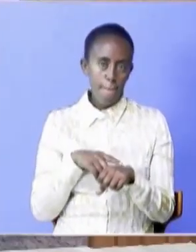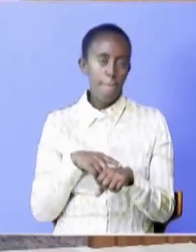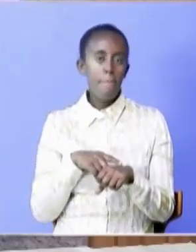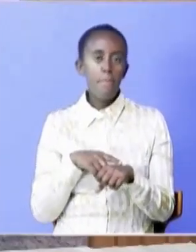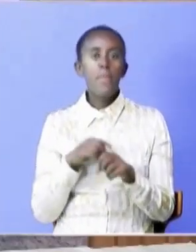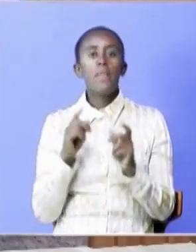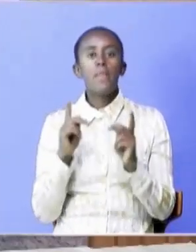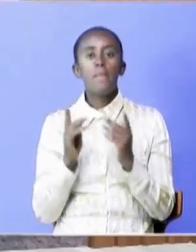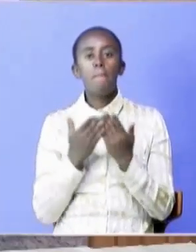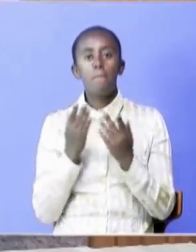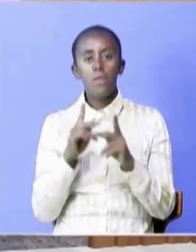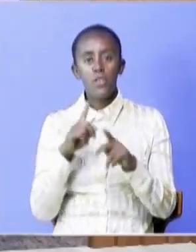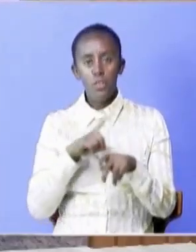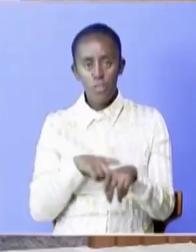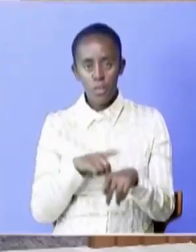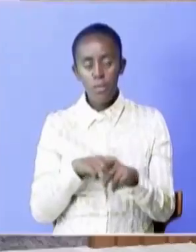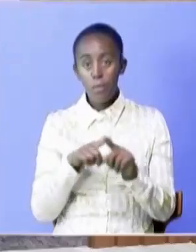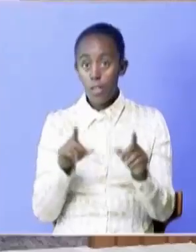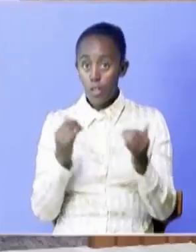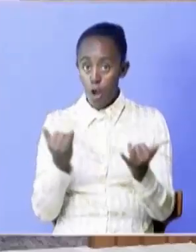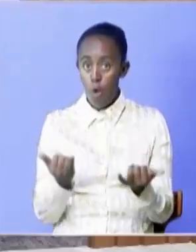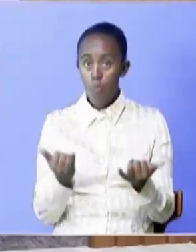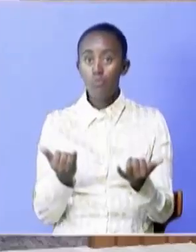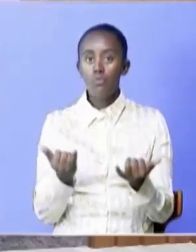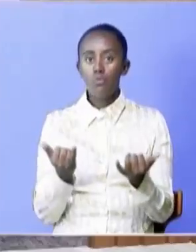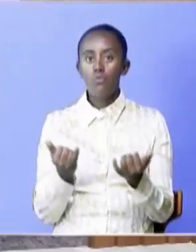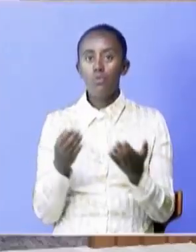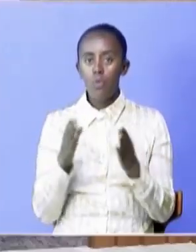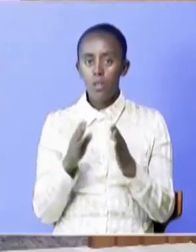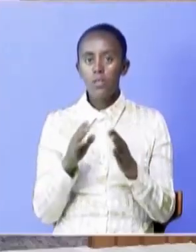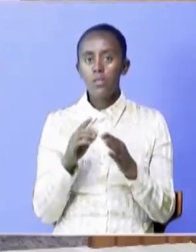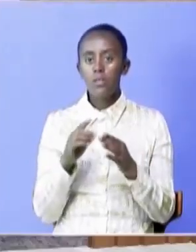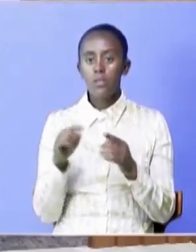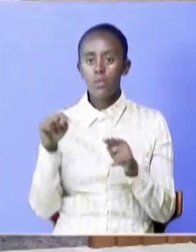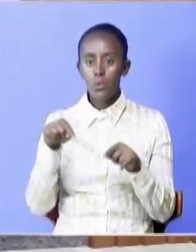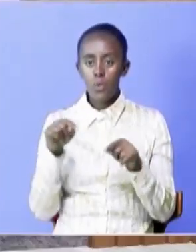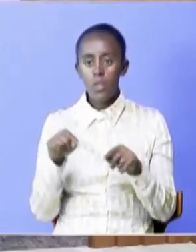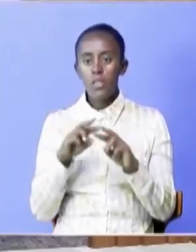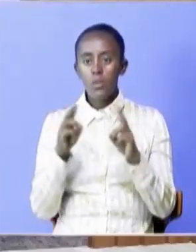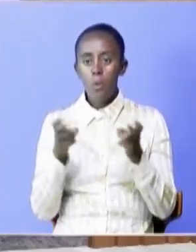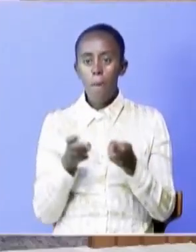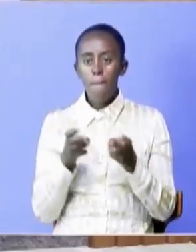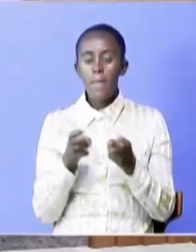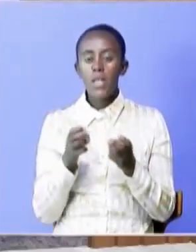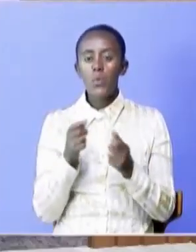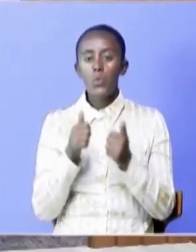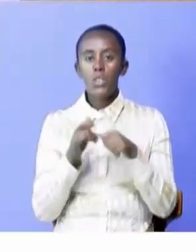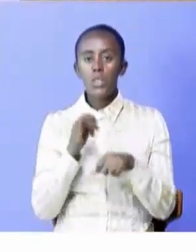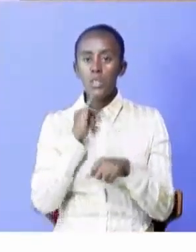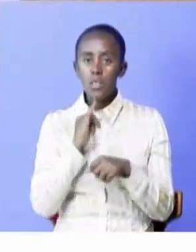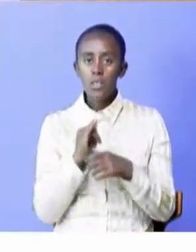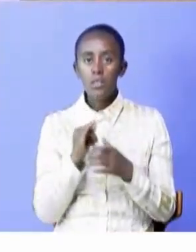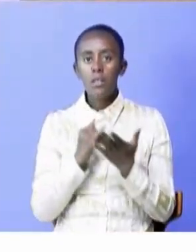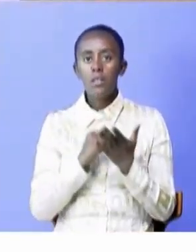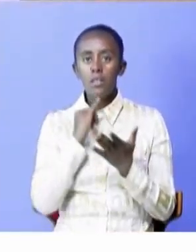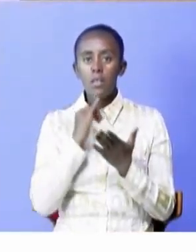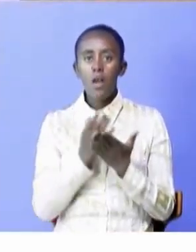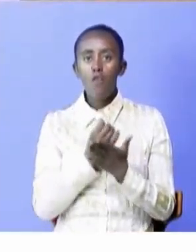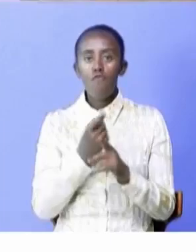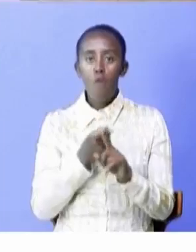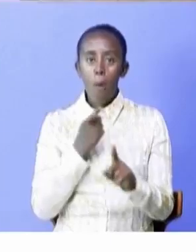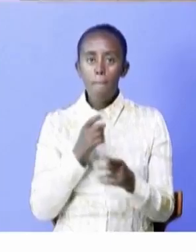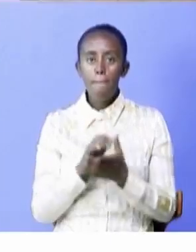the simple present tense. But now, let's go to today's topic, which is, it is taken